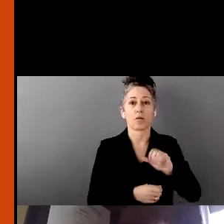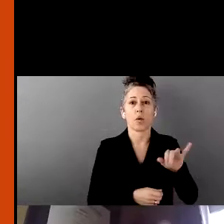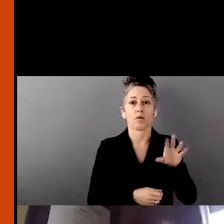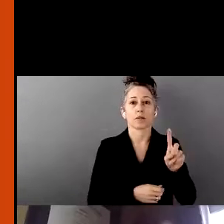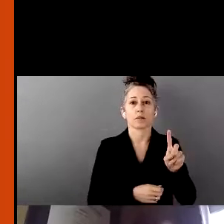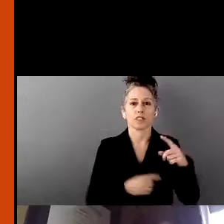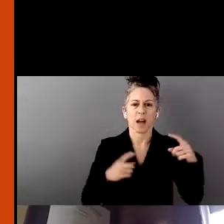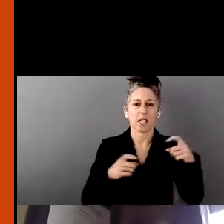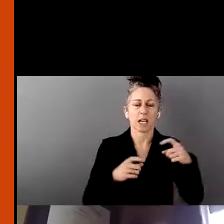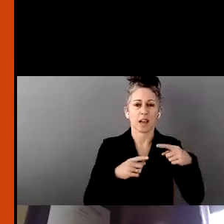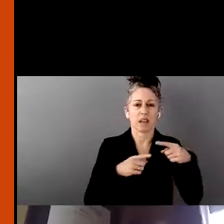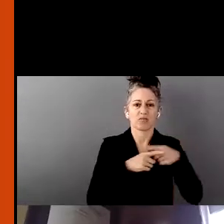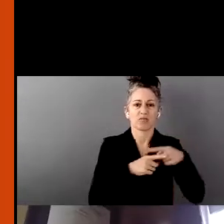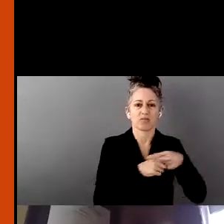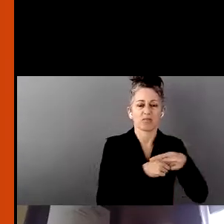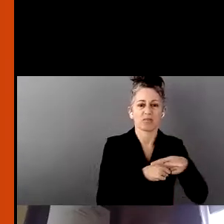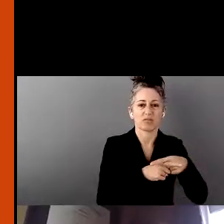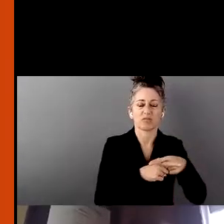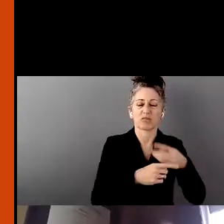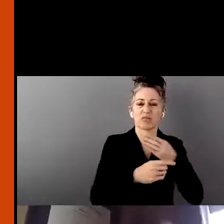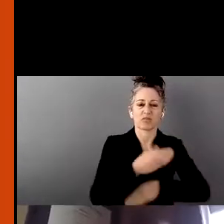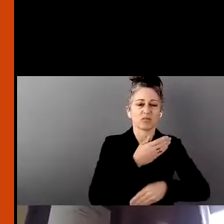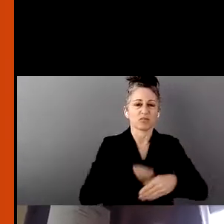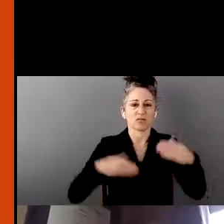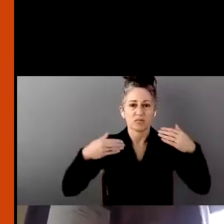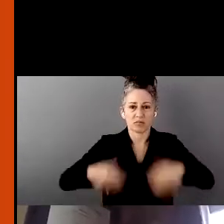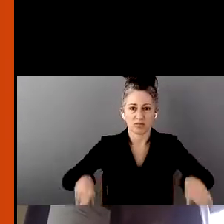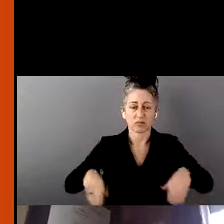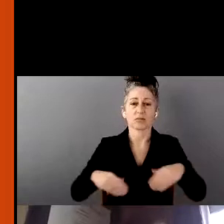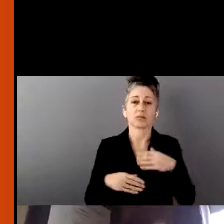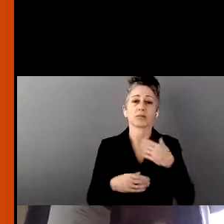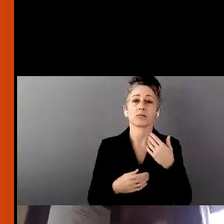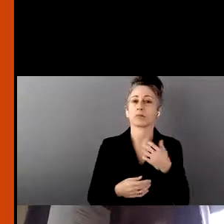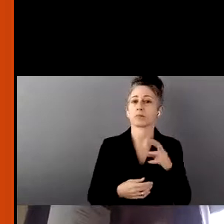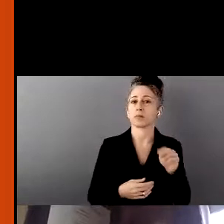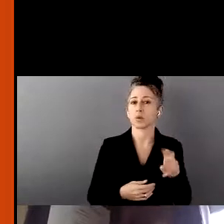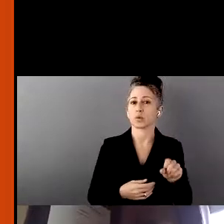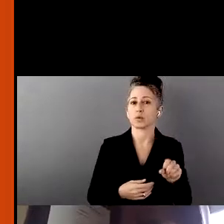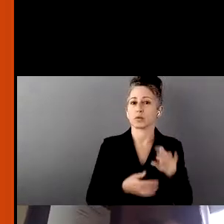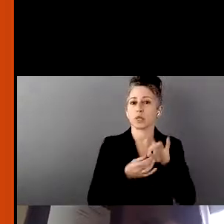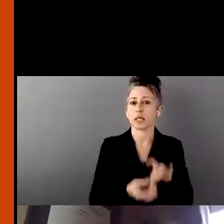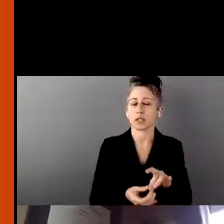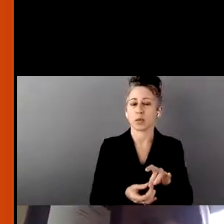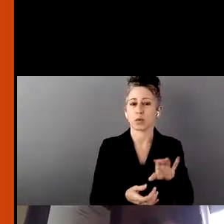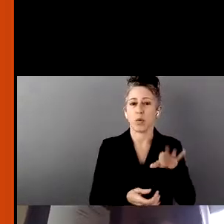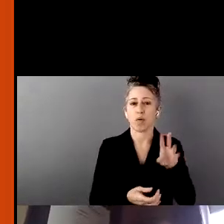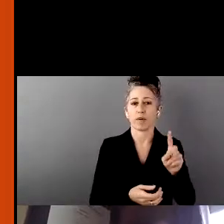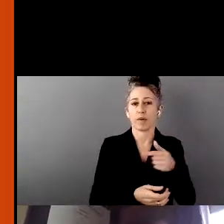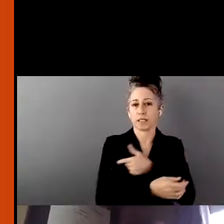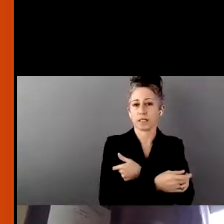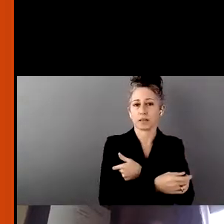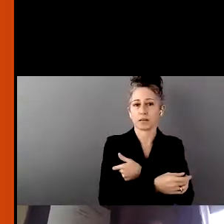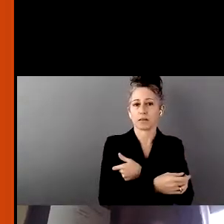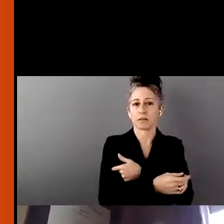these repeated stories in the news, particularly around things around COVID vaccines, that make issues